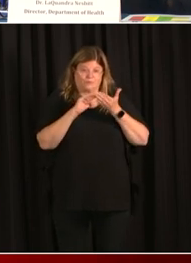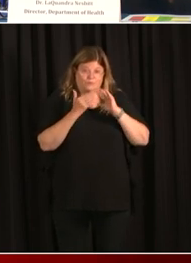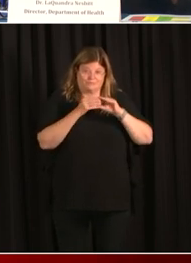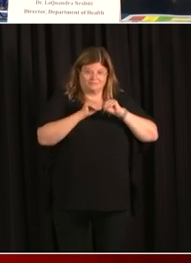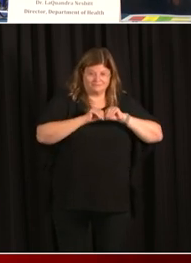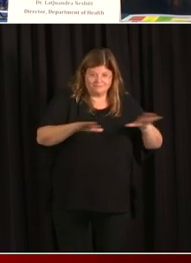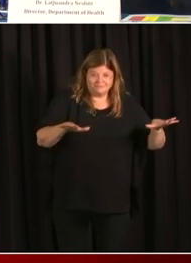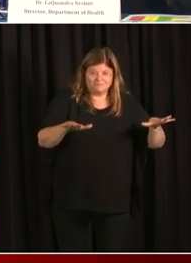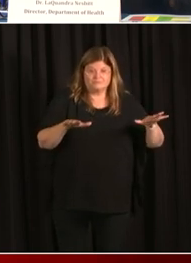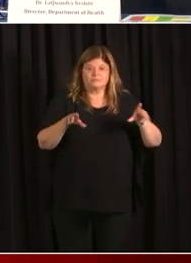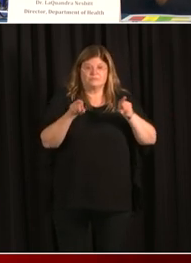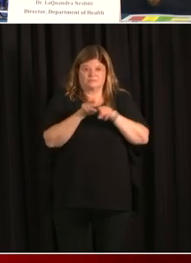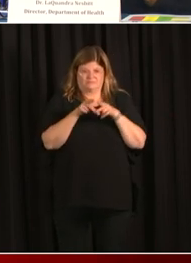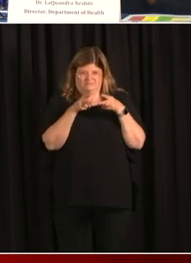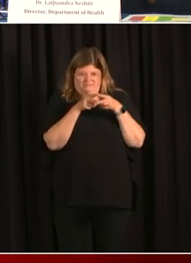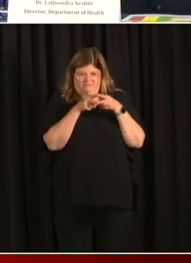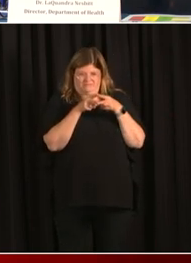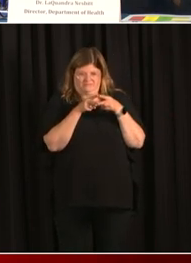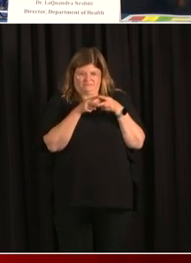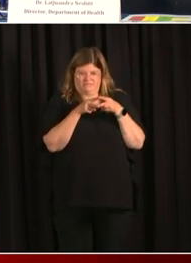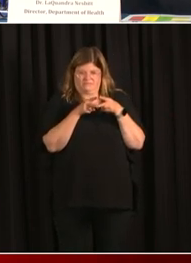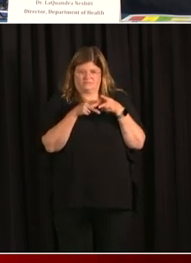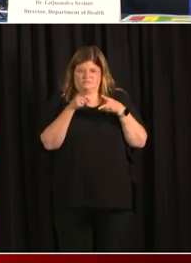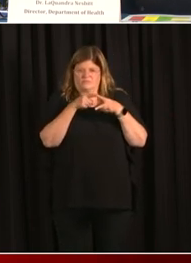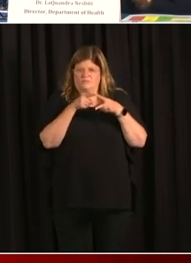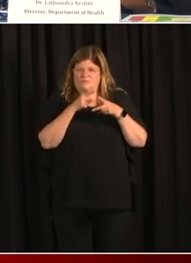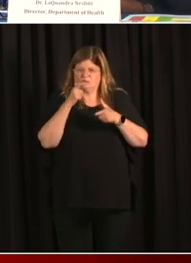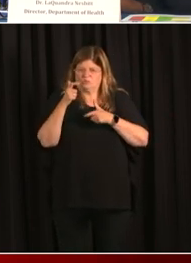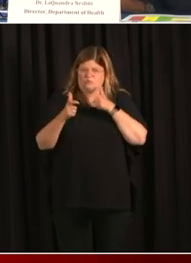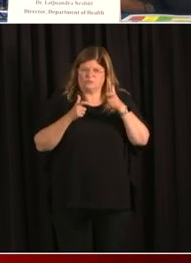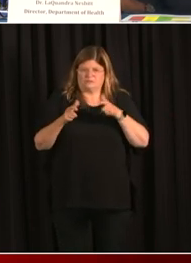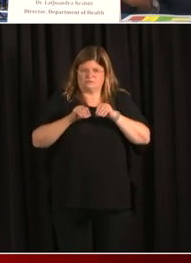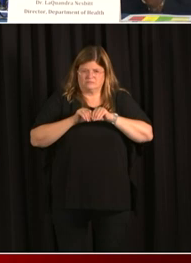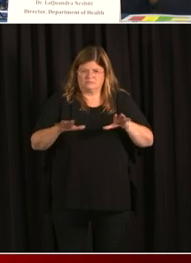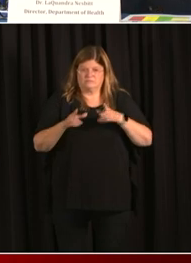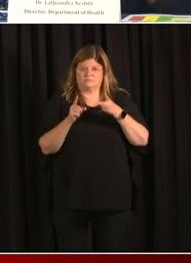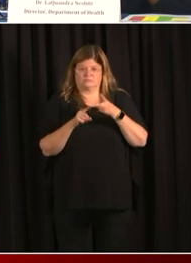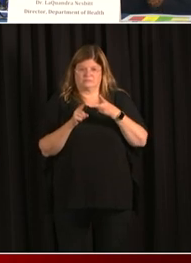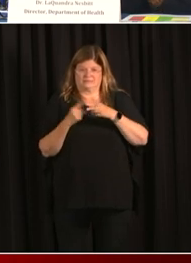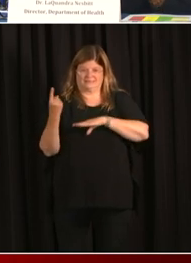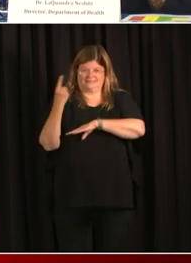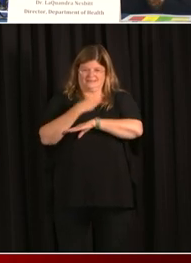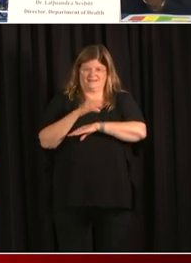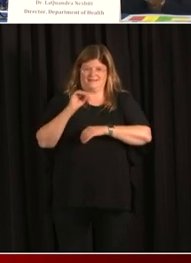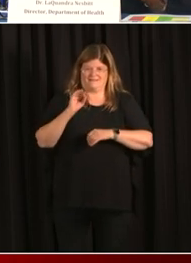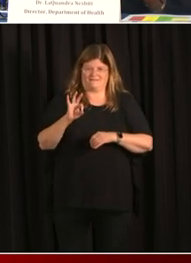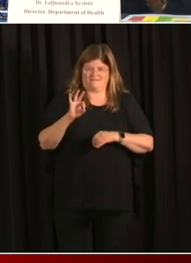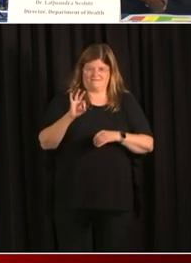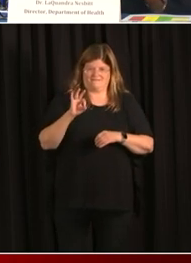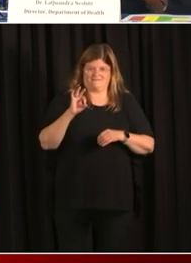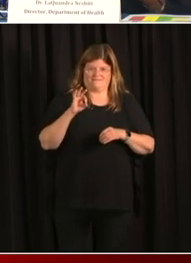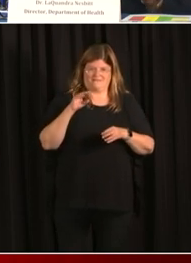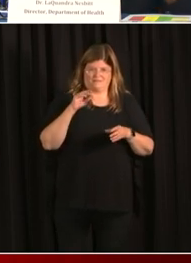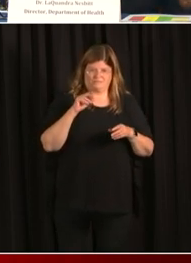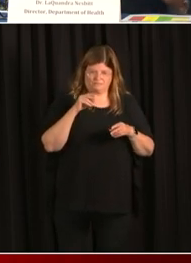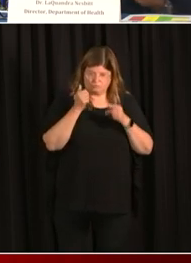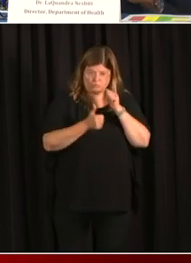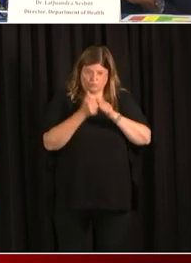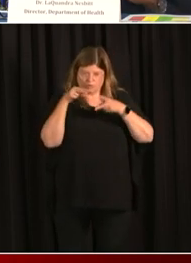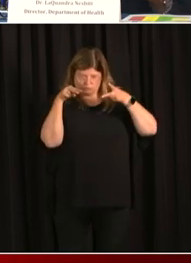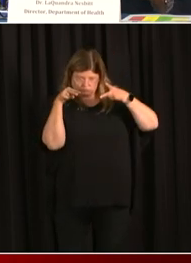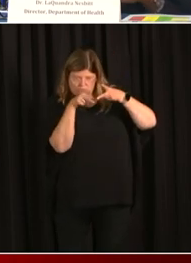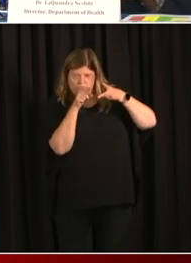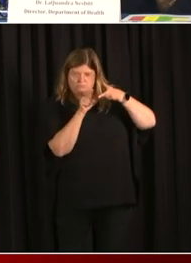were 2 things. There was like rate of transmission and then the days of decline. But most people would just look at the days of decline and say